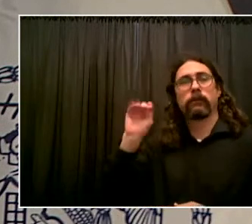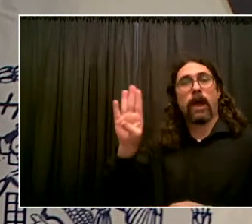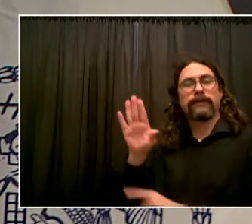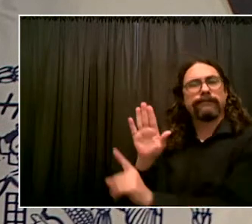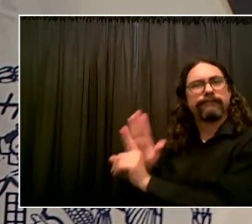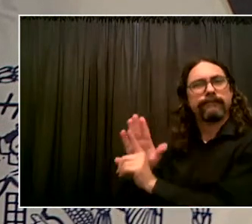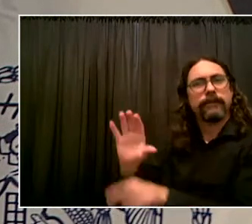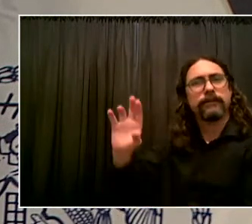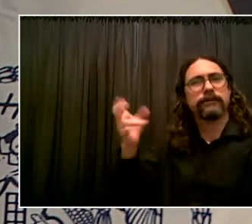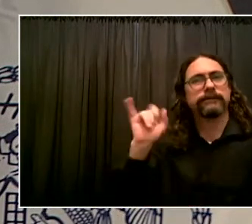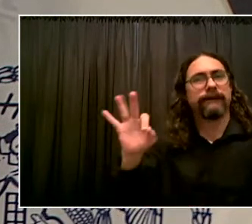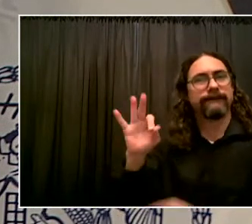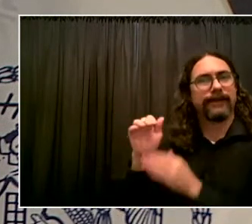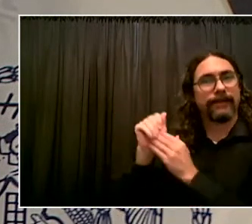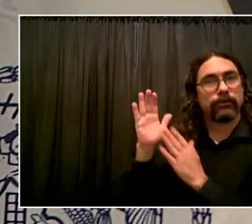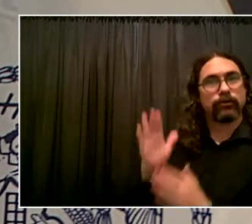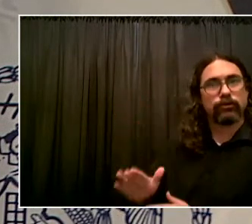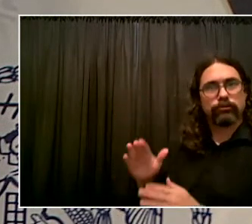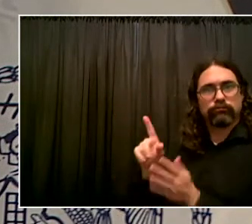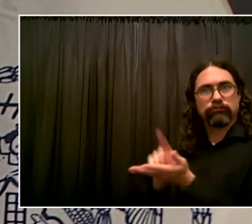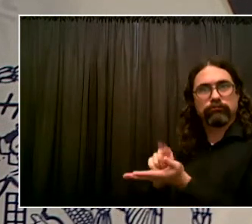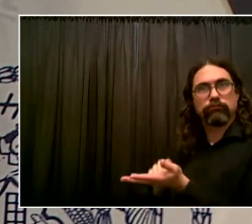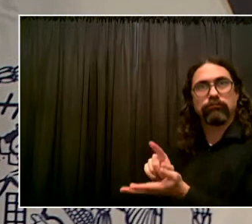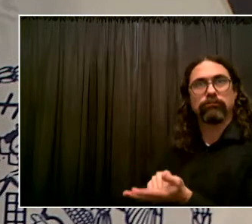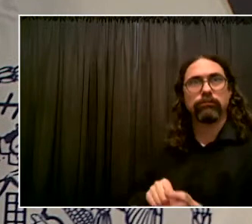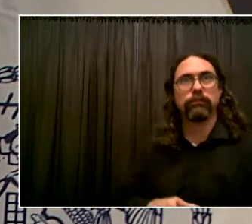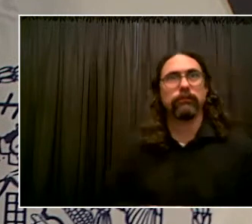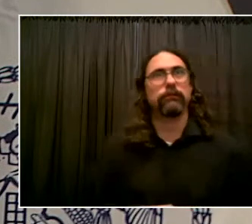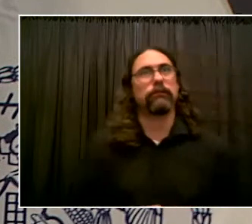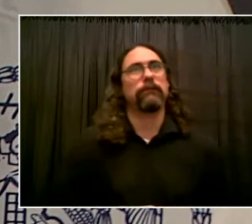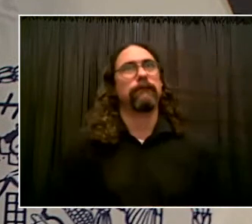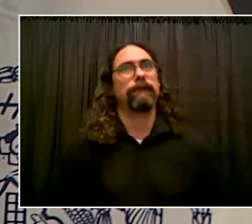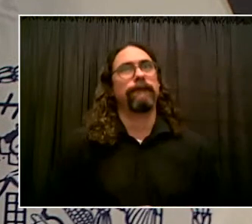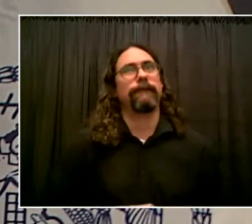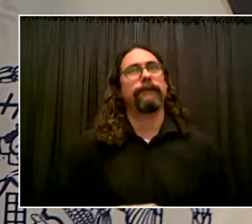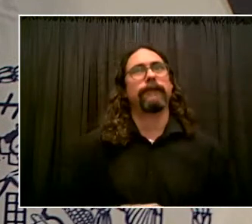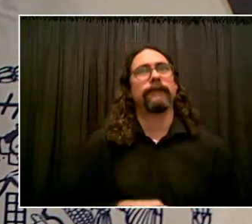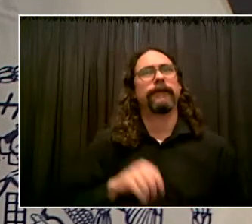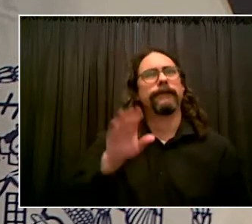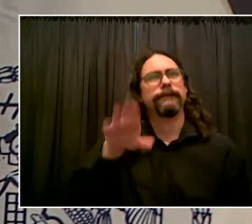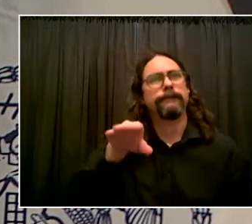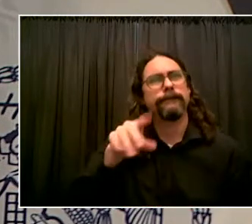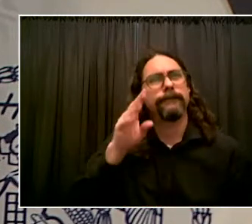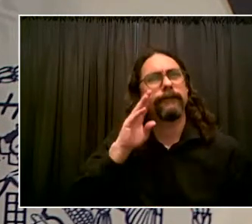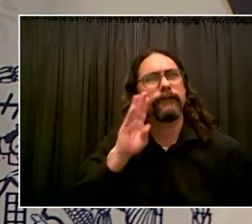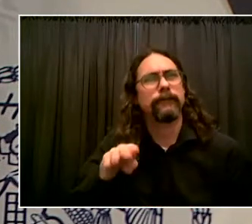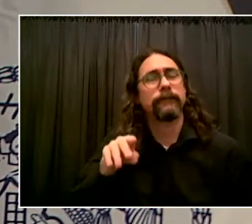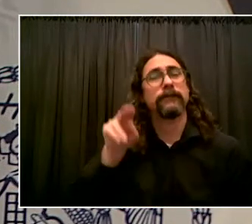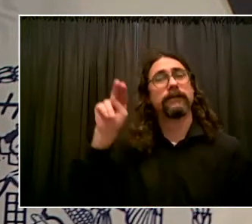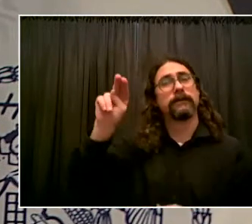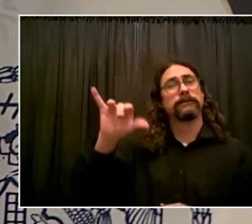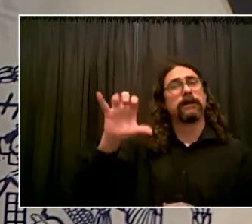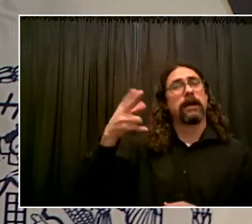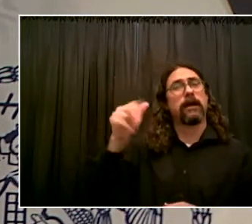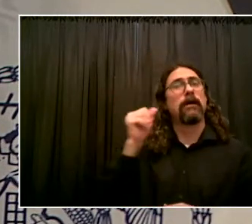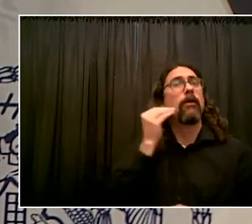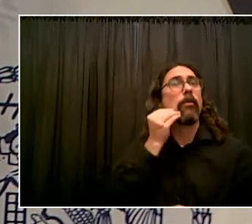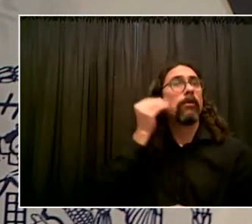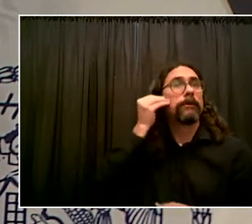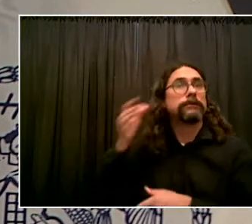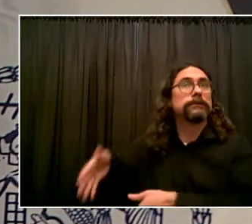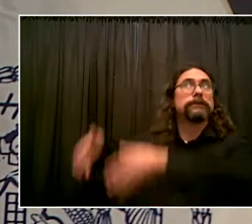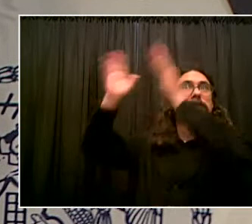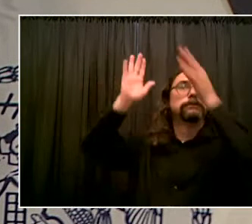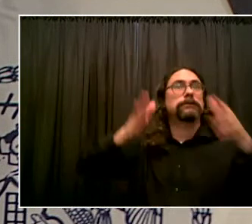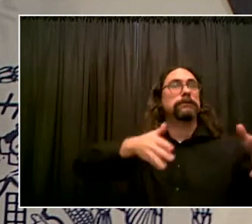first and second vaccination to be able to come back to work. I know it's an independent agency, but could you tell us what's required across the civil